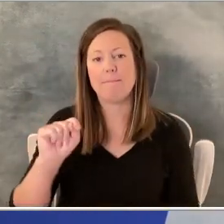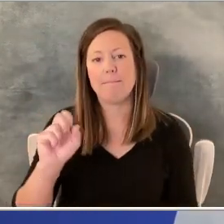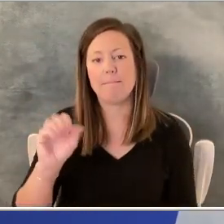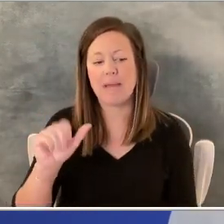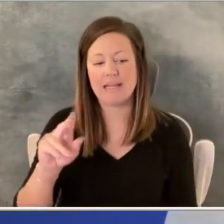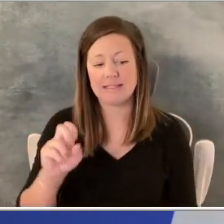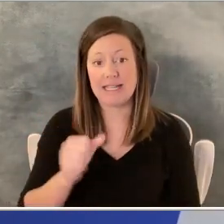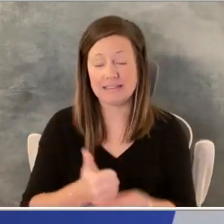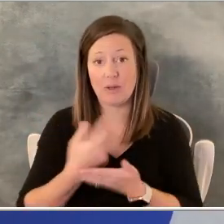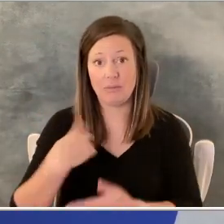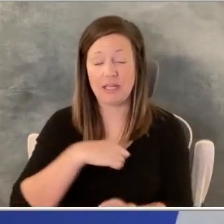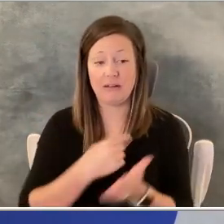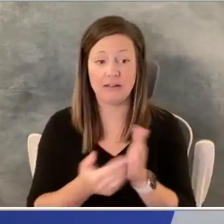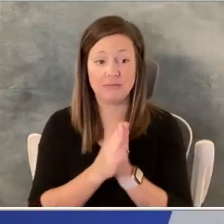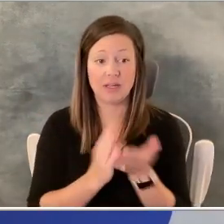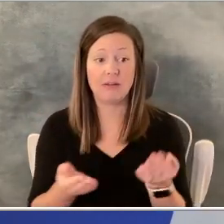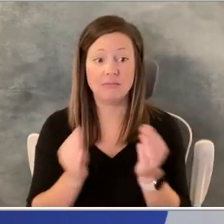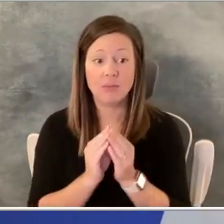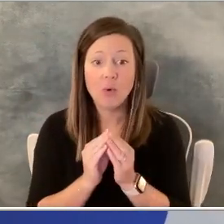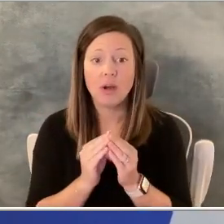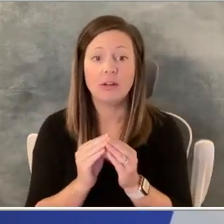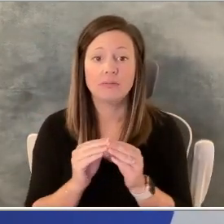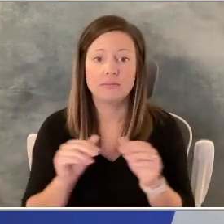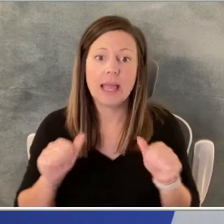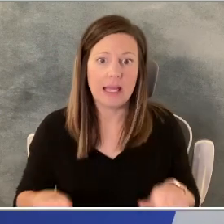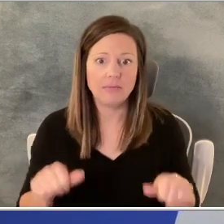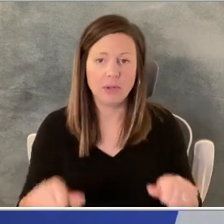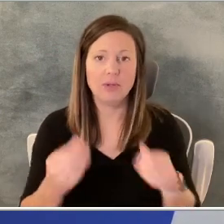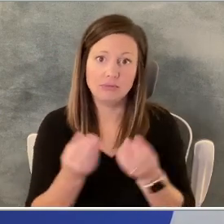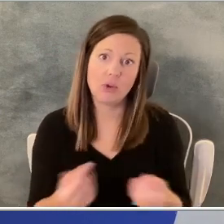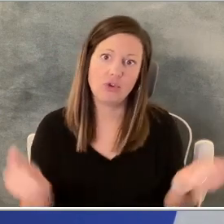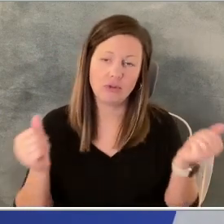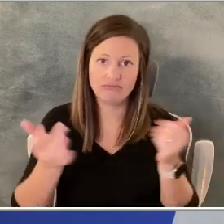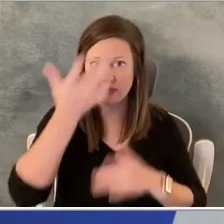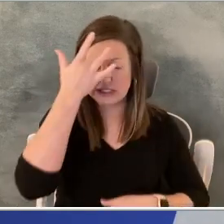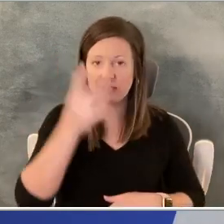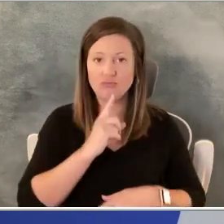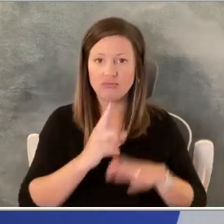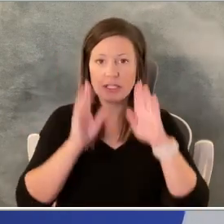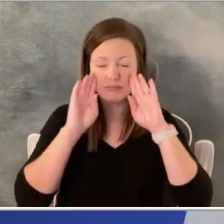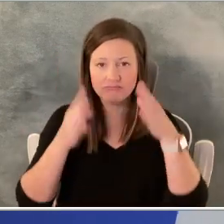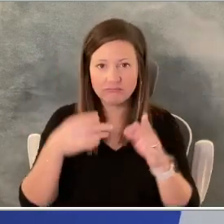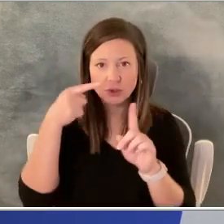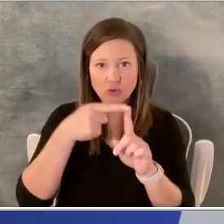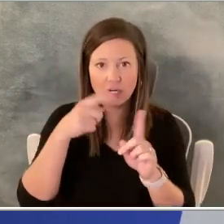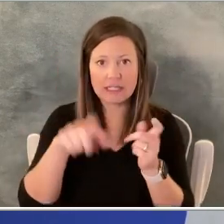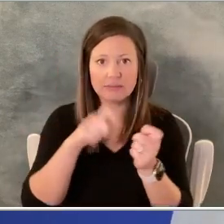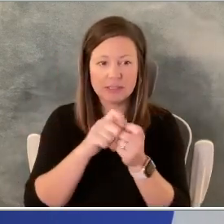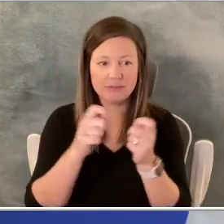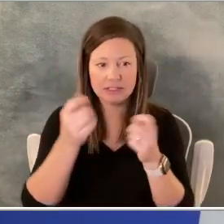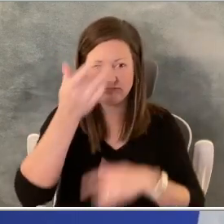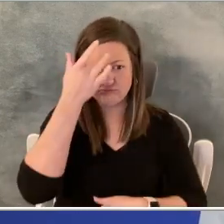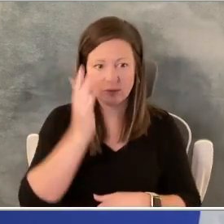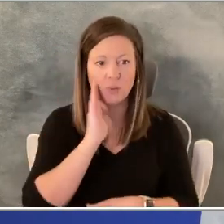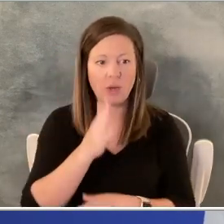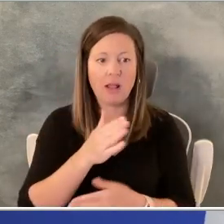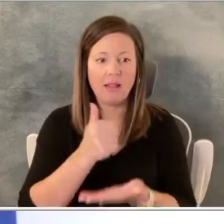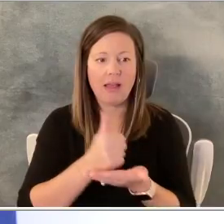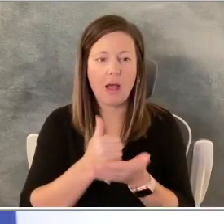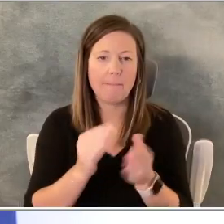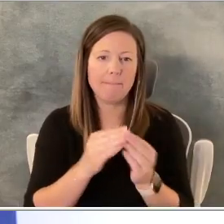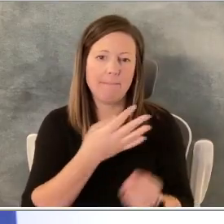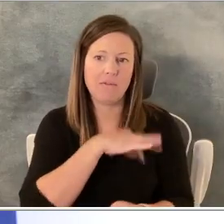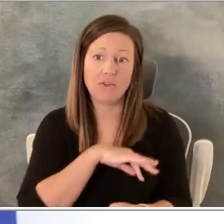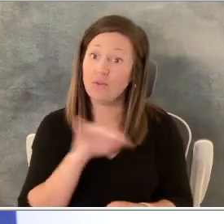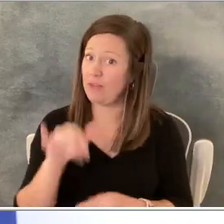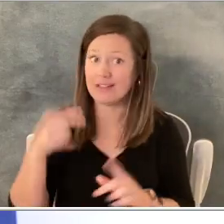more able, I guess, to cure the disease, to target the disease in a way that's going to be beneficial. Yep, that's the goal.